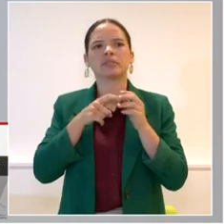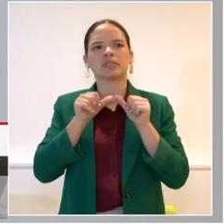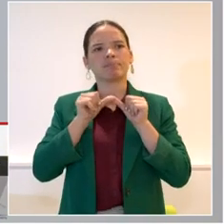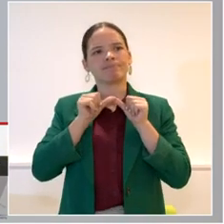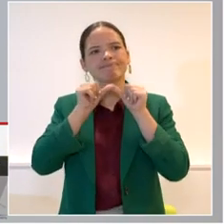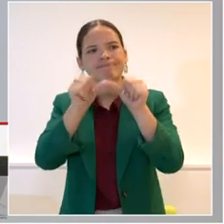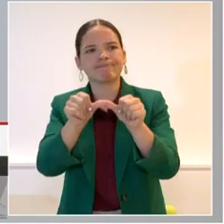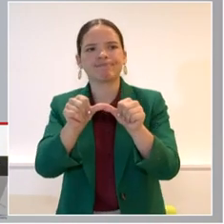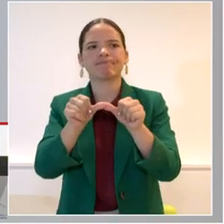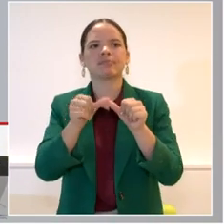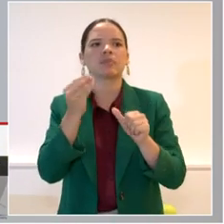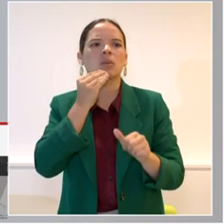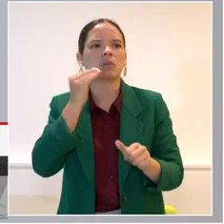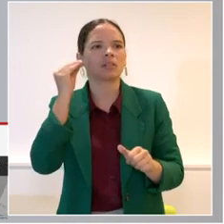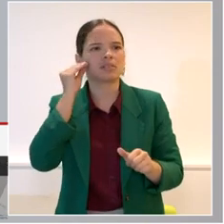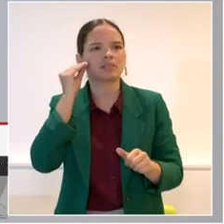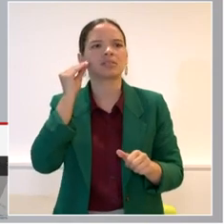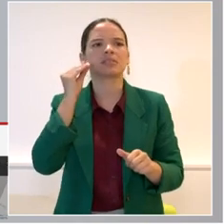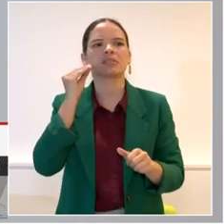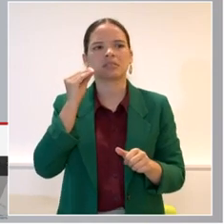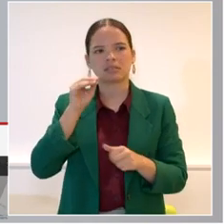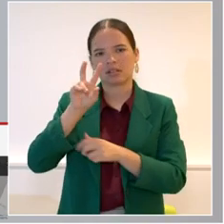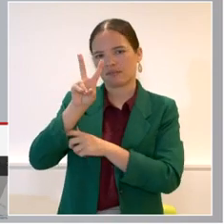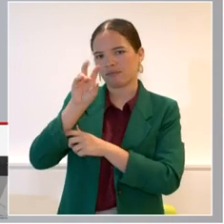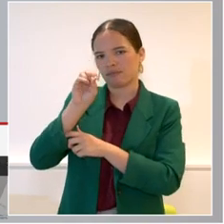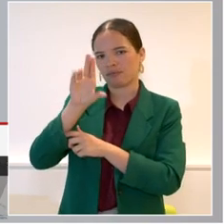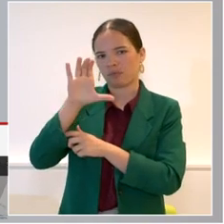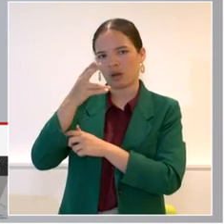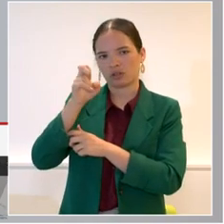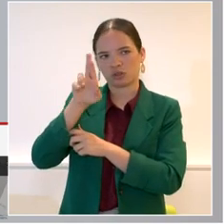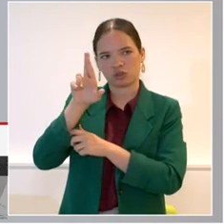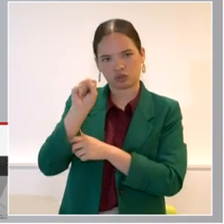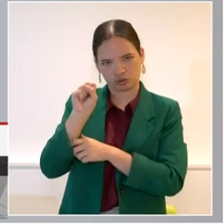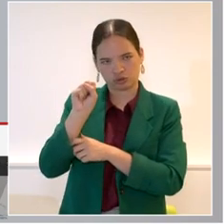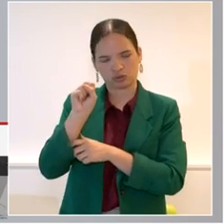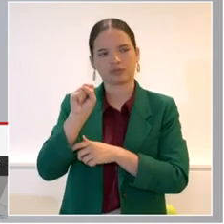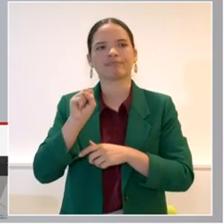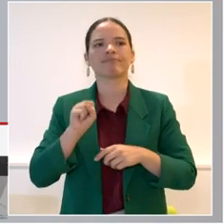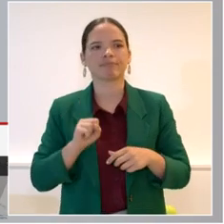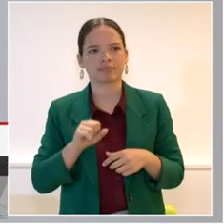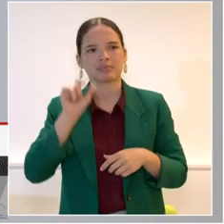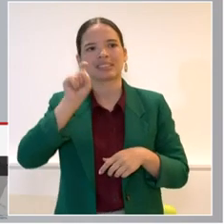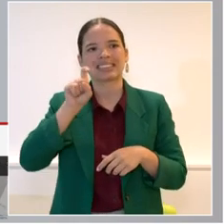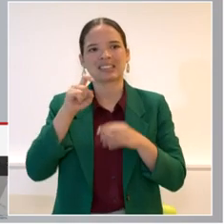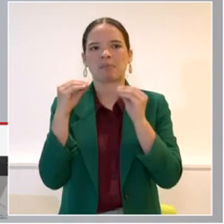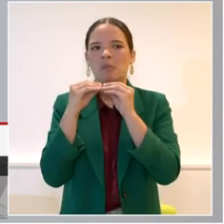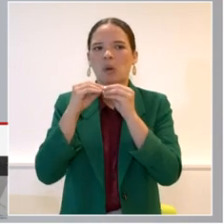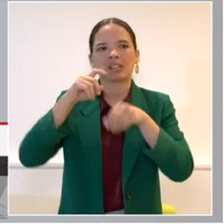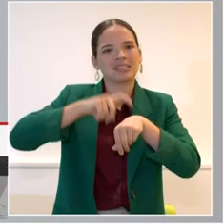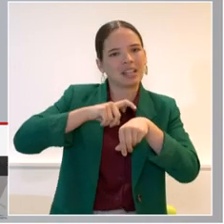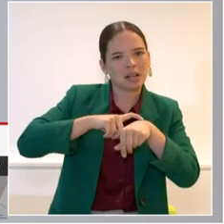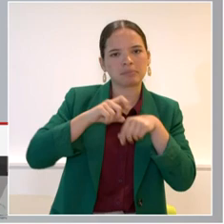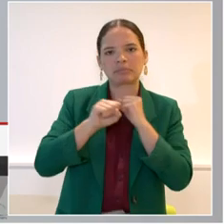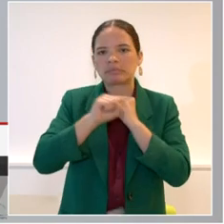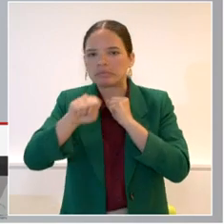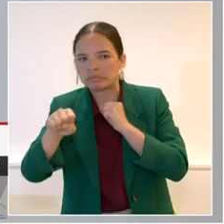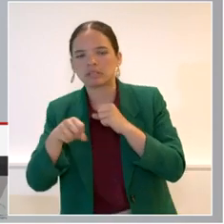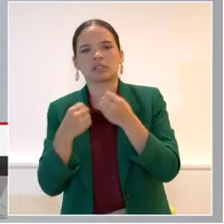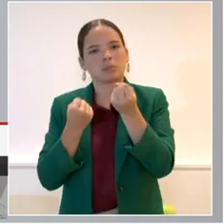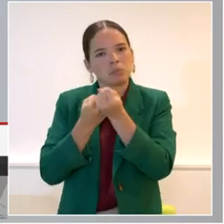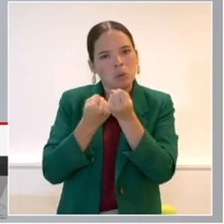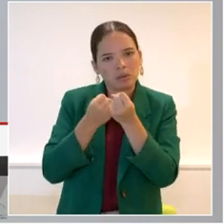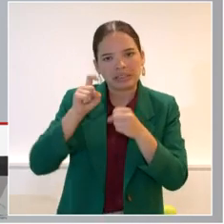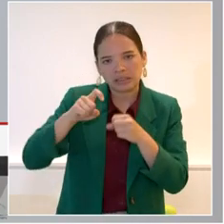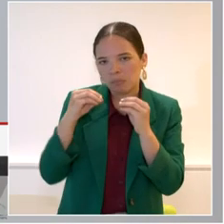who do need more time and more support to get back on their feet. It also